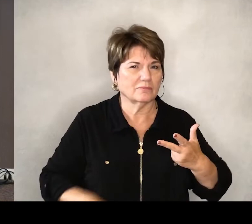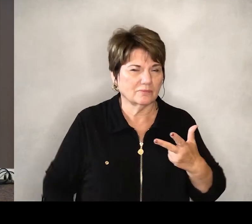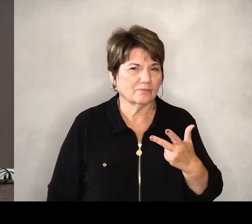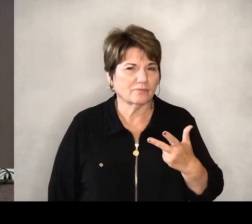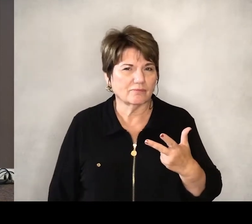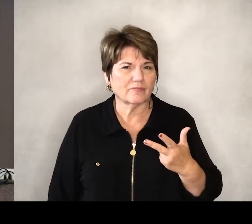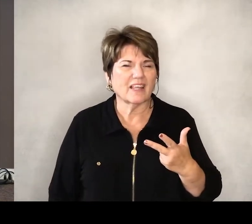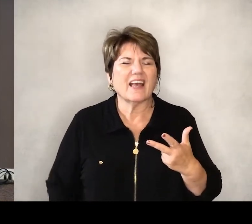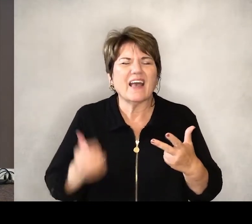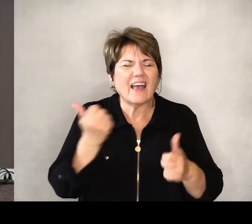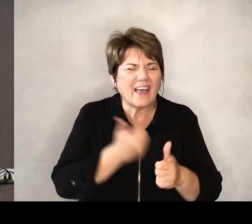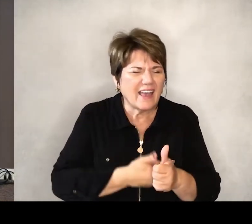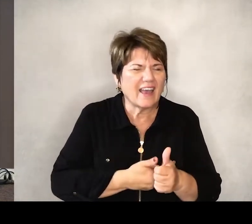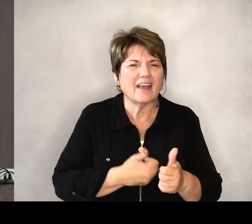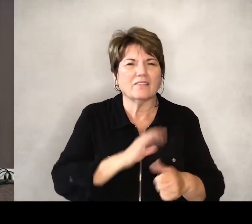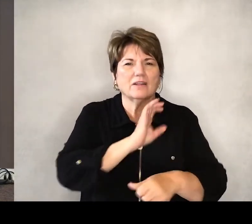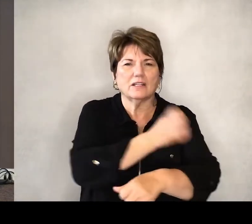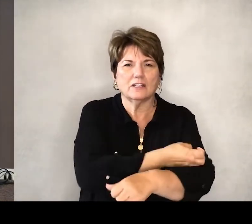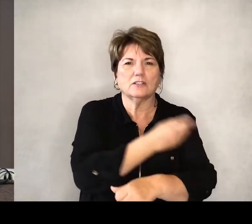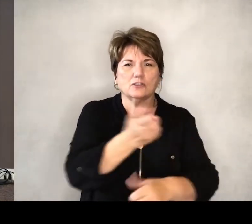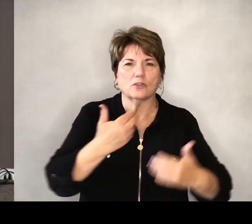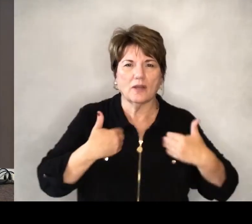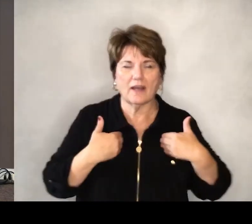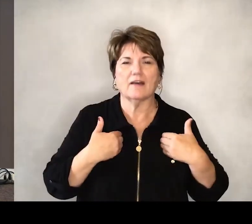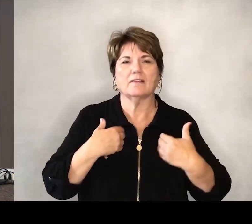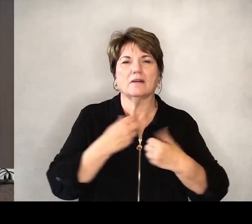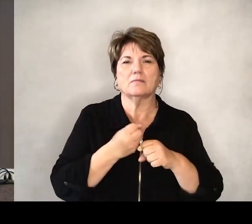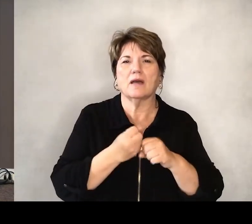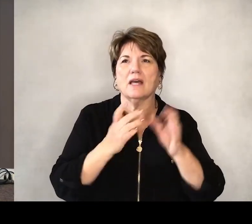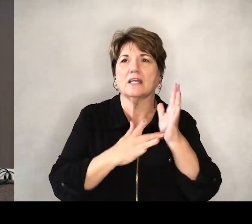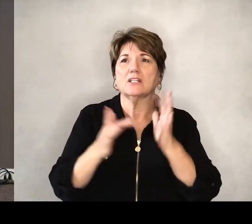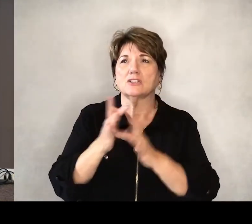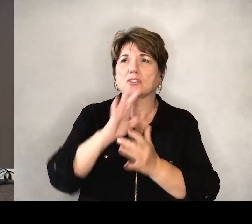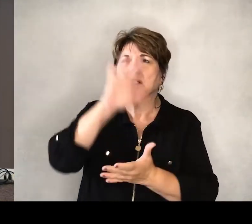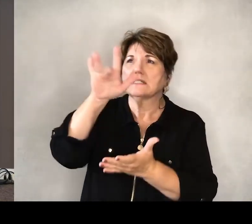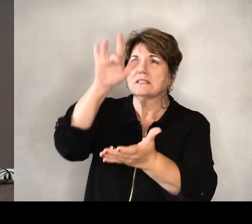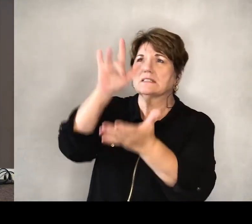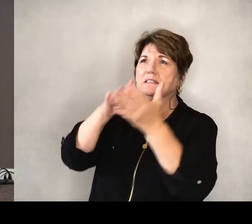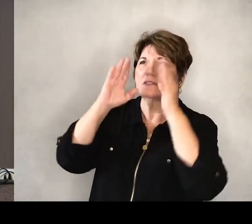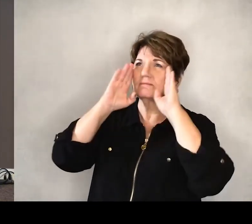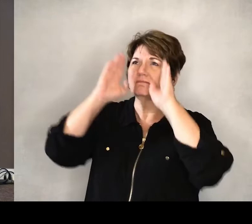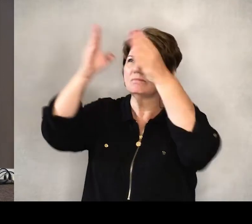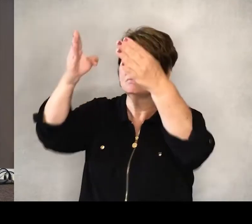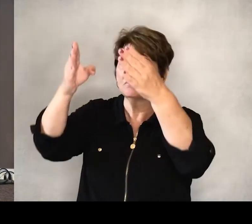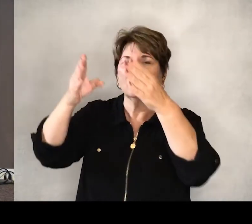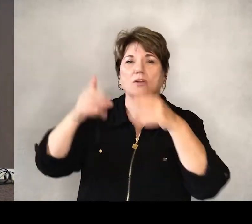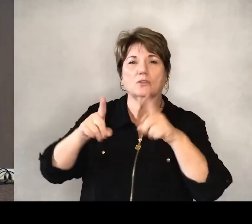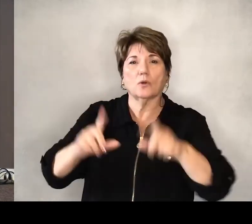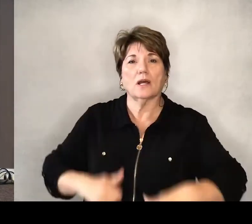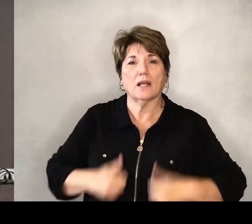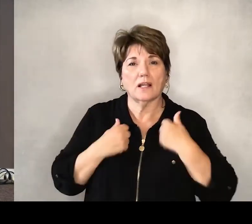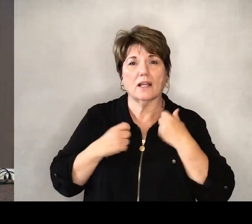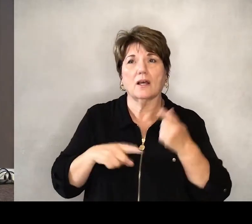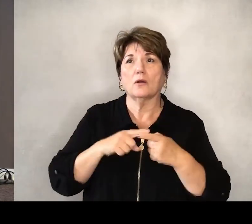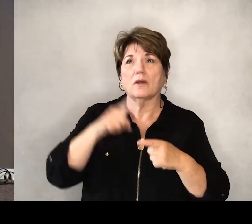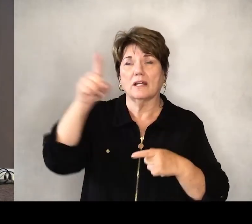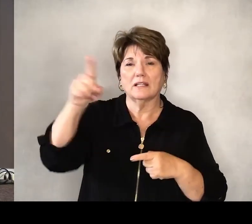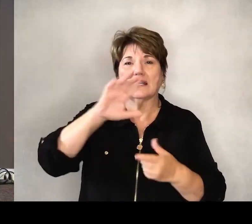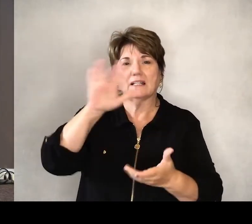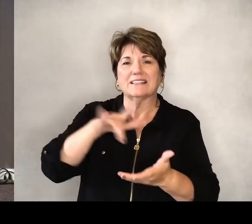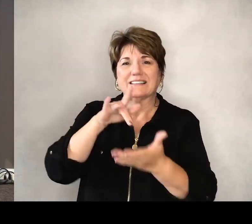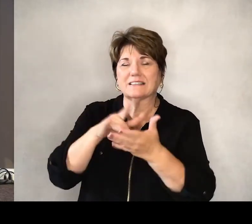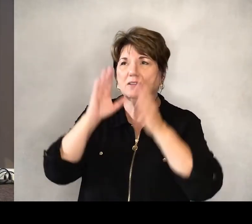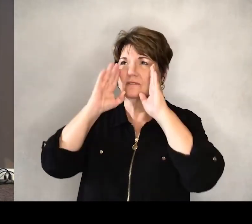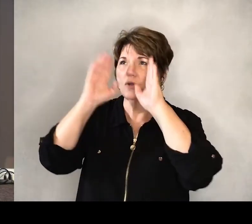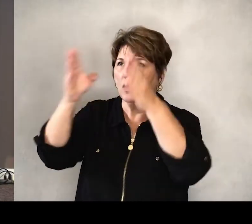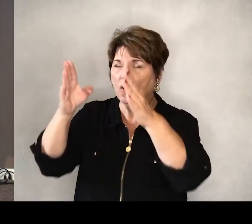You need to spend every effort you have to put Jesus as the centerpiece of your life, because it's only when he is the centerpiece